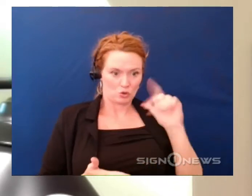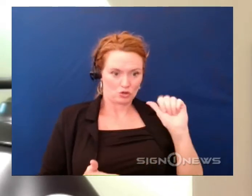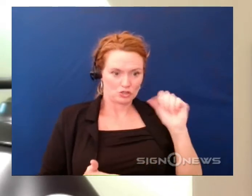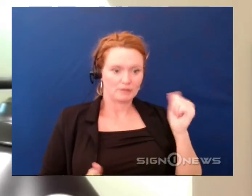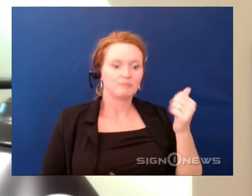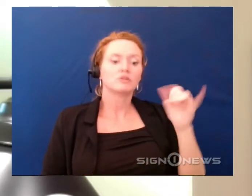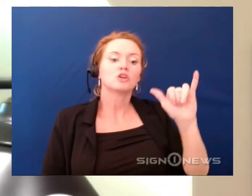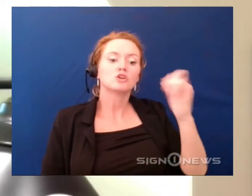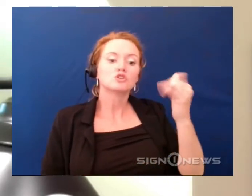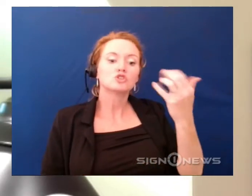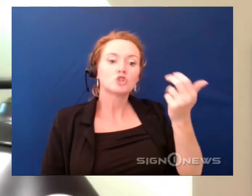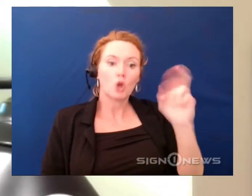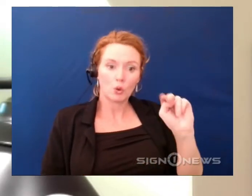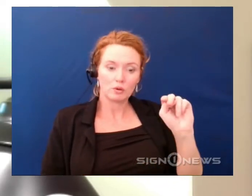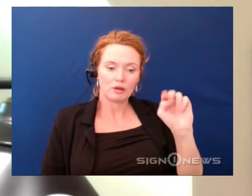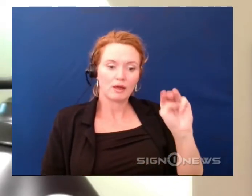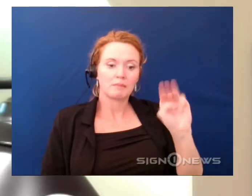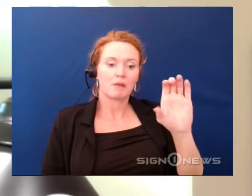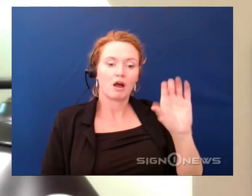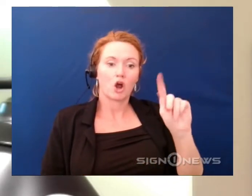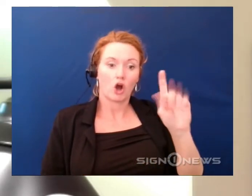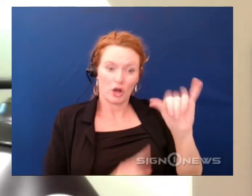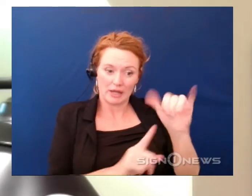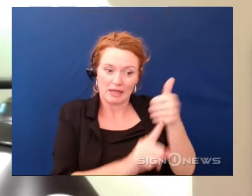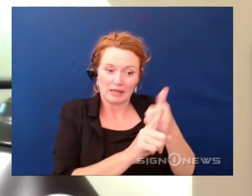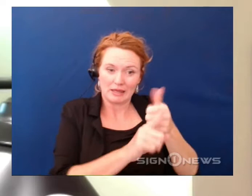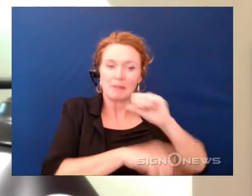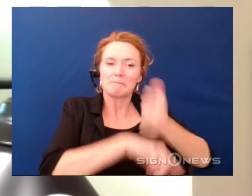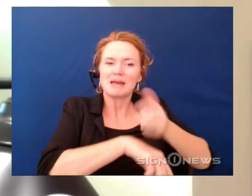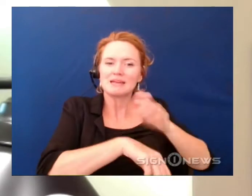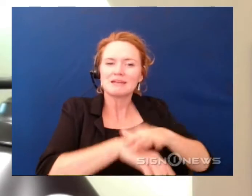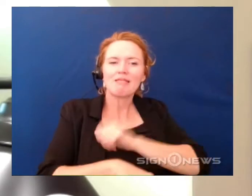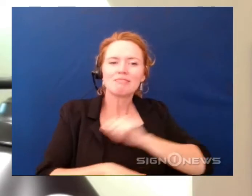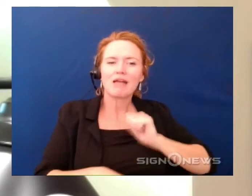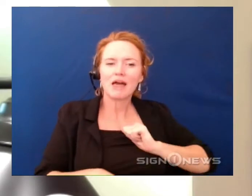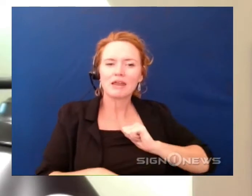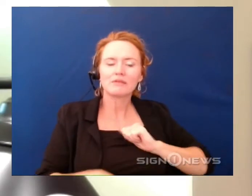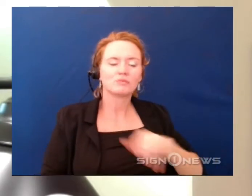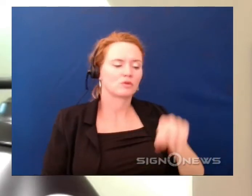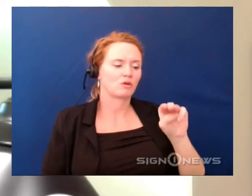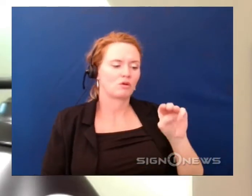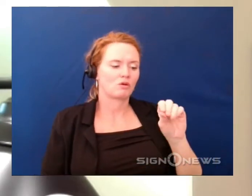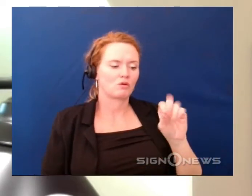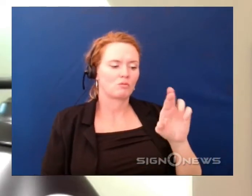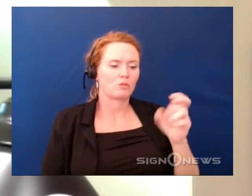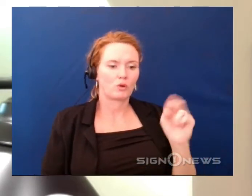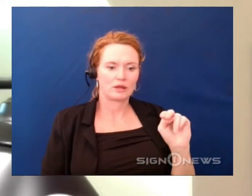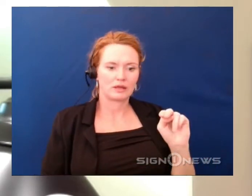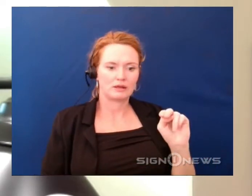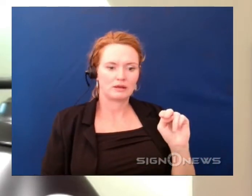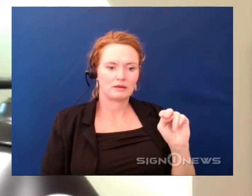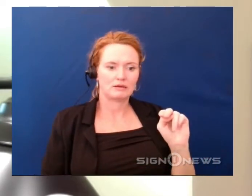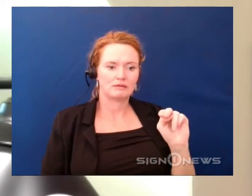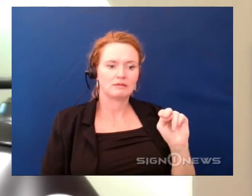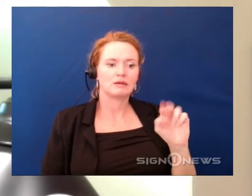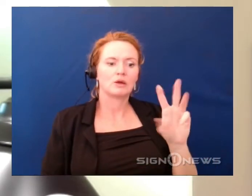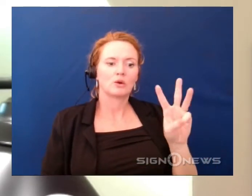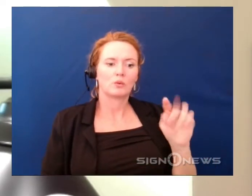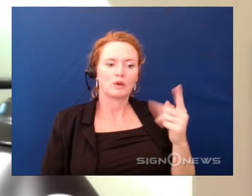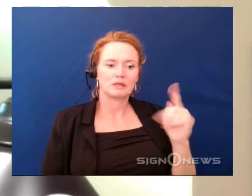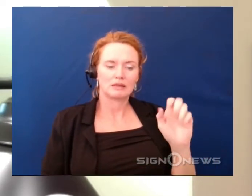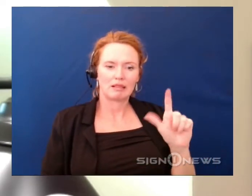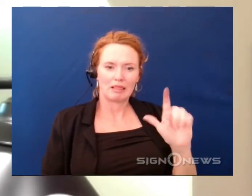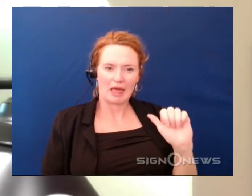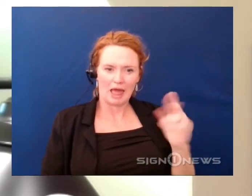and former guardian of John Mccarty, based in Atlanta. We have Morgan Whitlatch, legal director of Quality Trust for Individuals